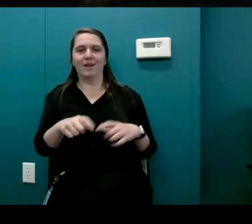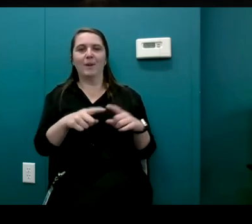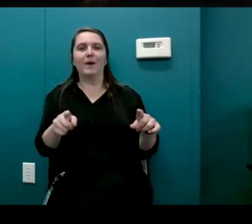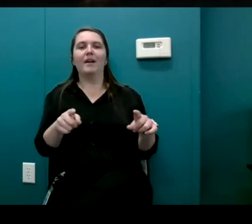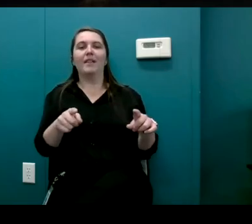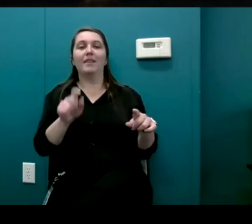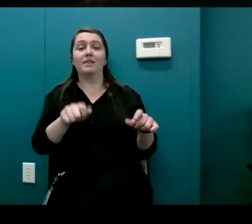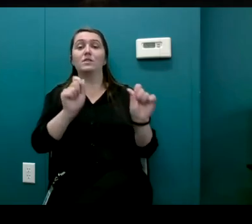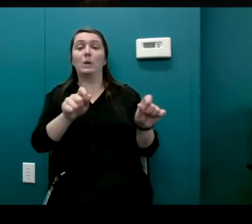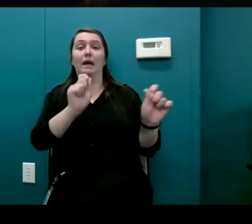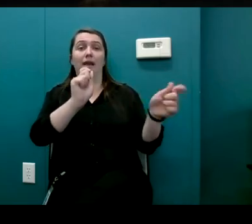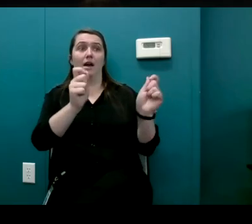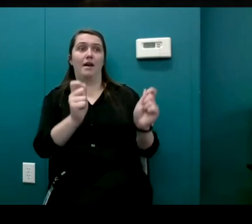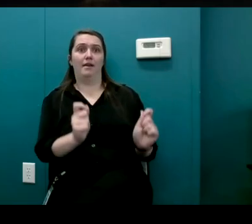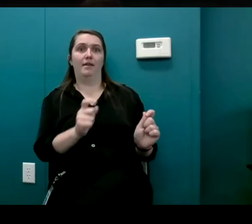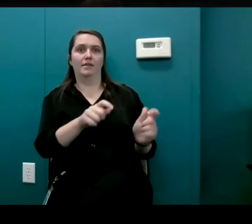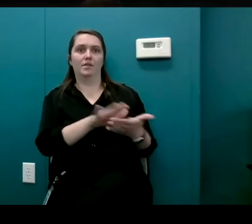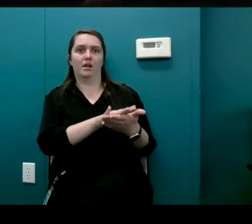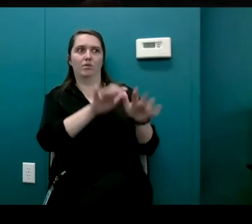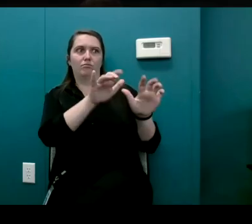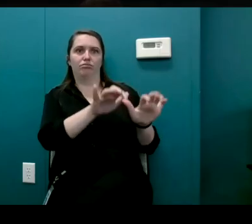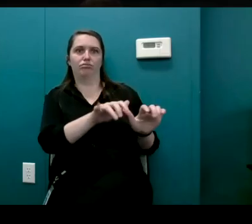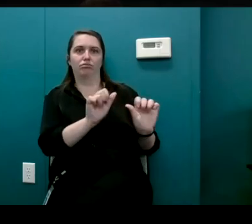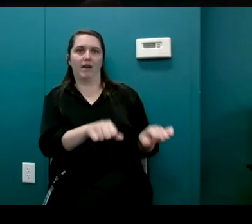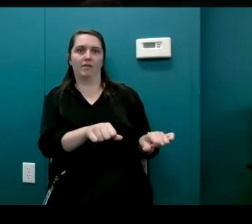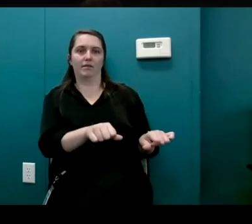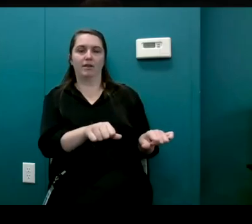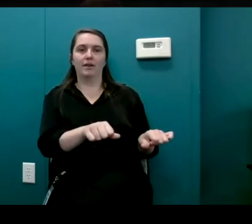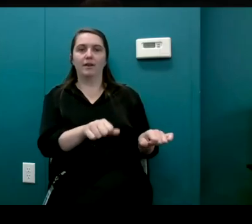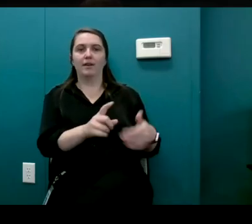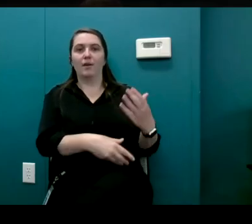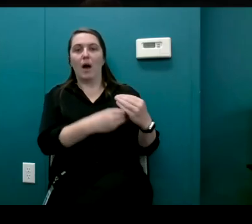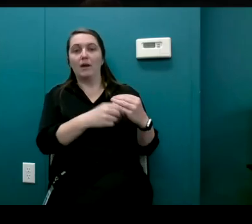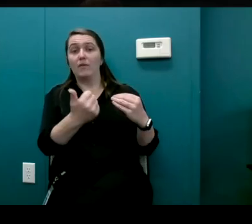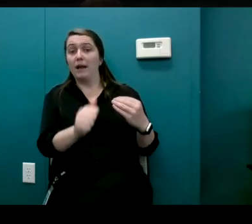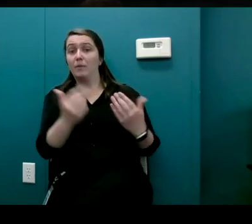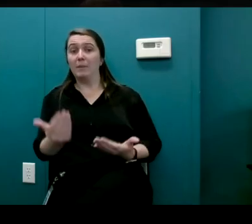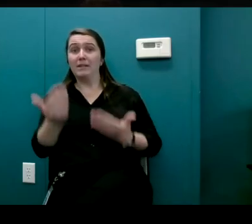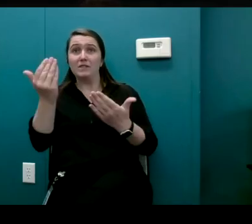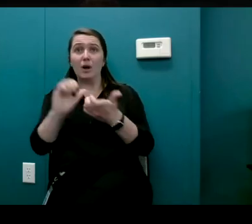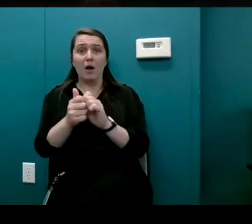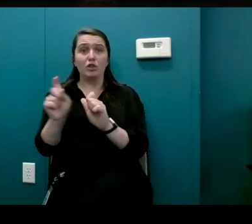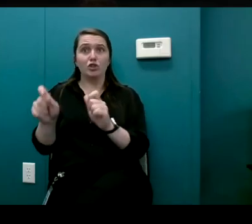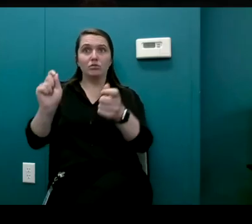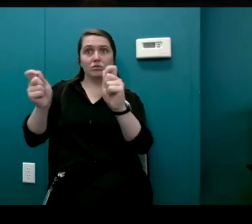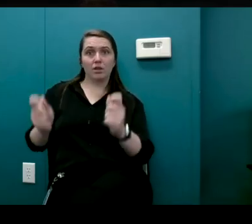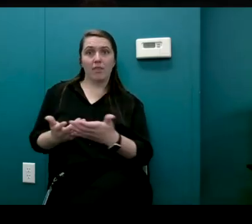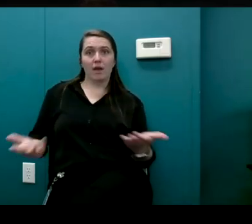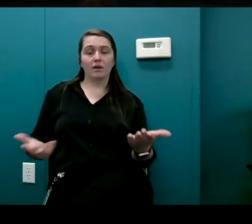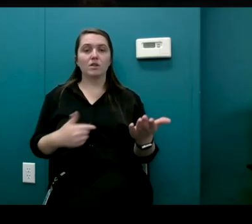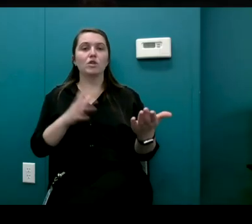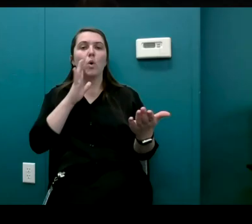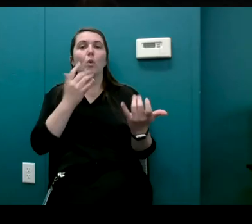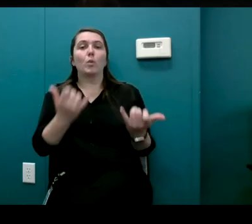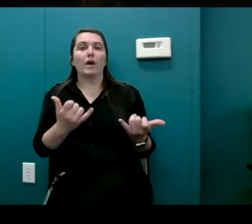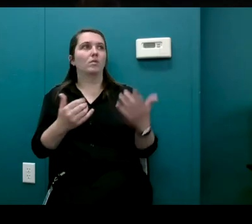editable document. And then do we have any recommendations to modify this resource? So we're going to take some